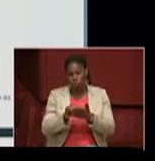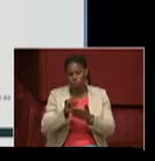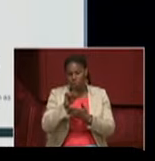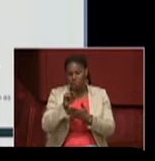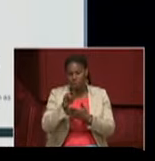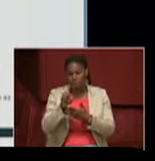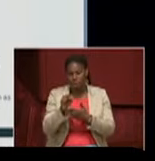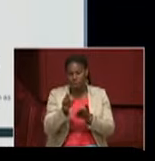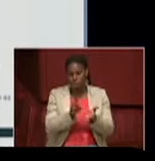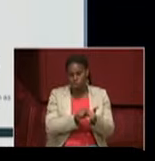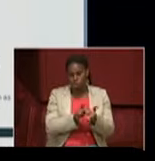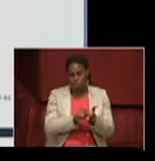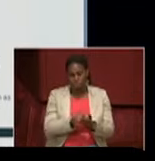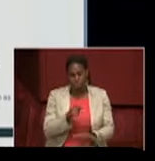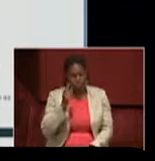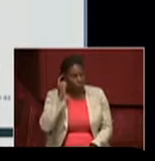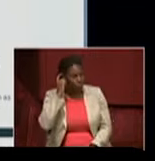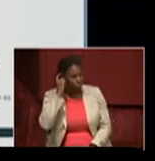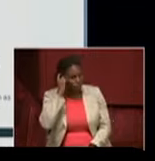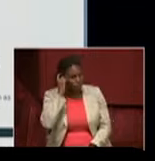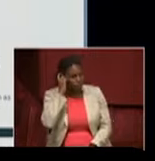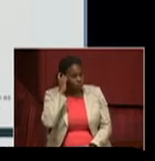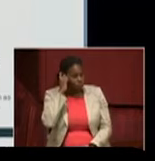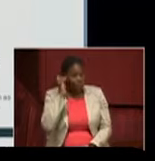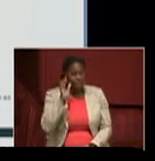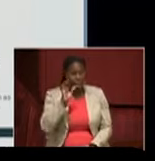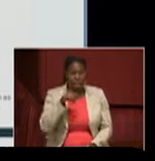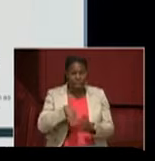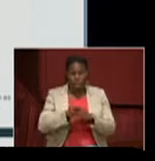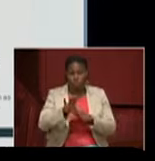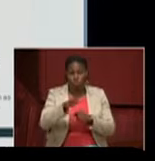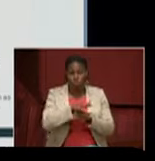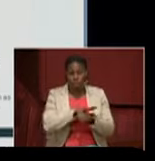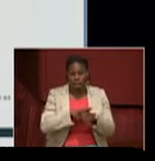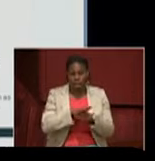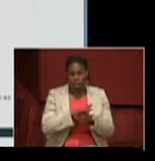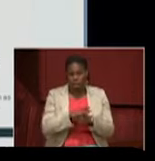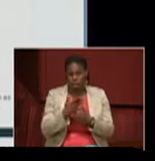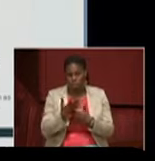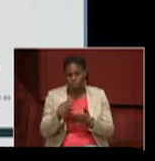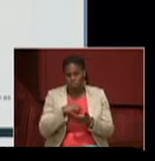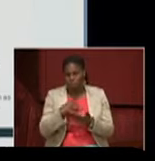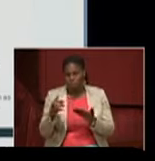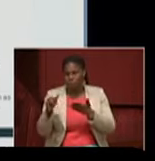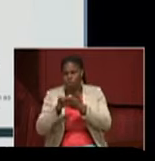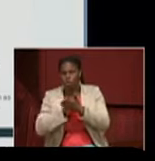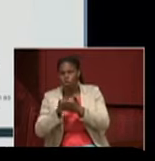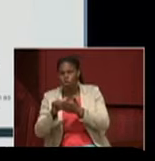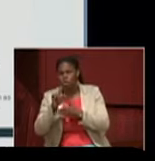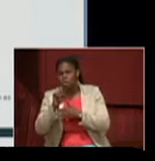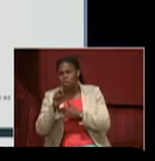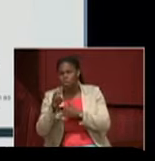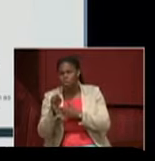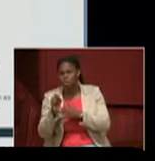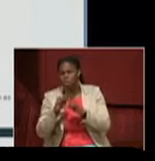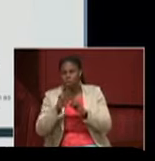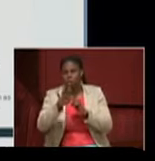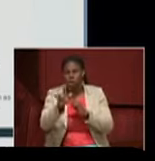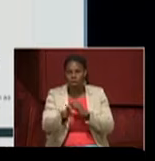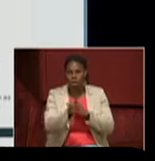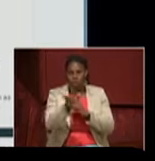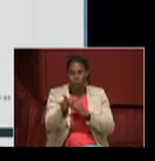But in your area, you may have the New York Times, but your library may have also a leading newspaper.